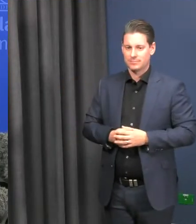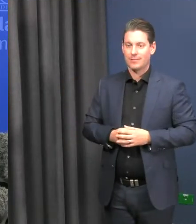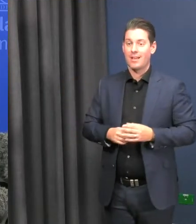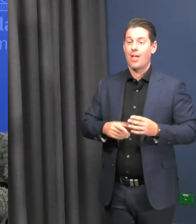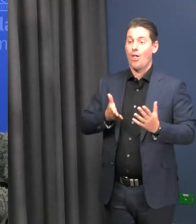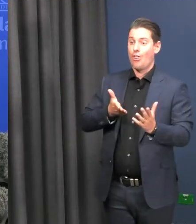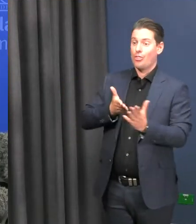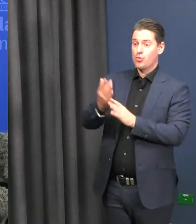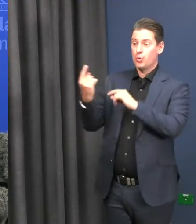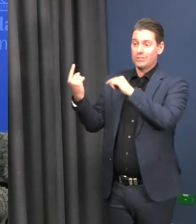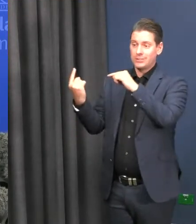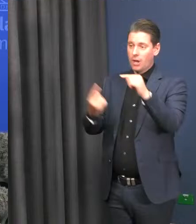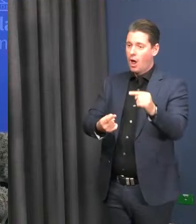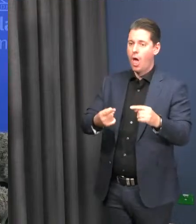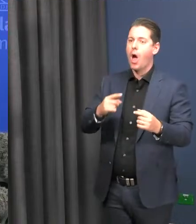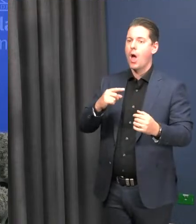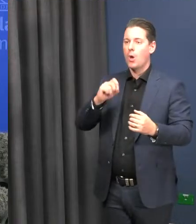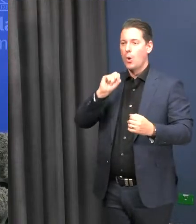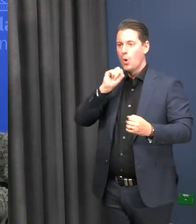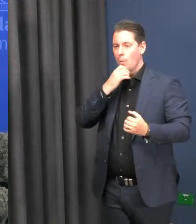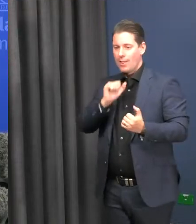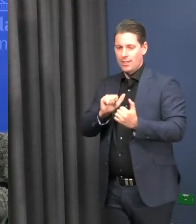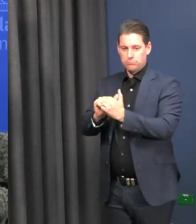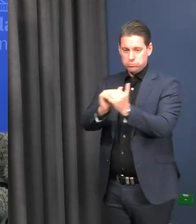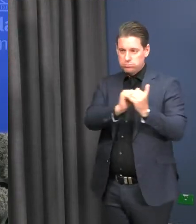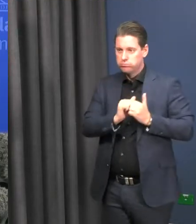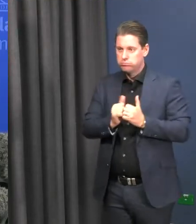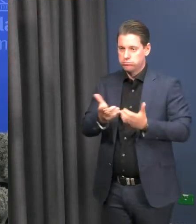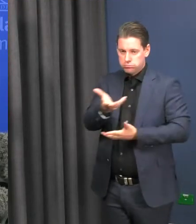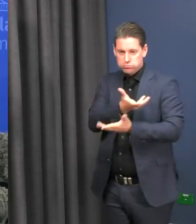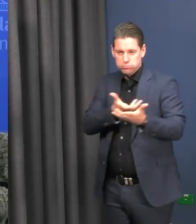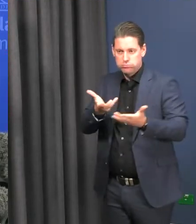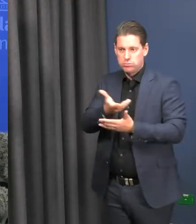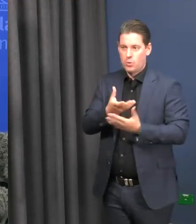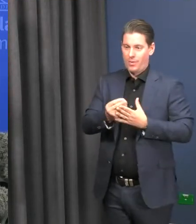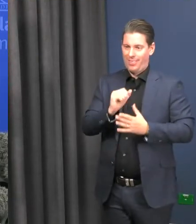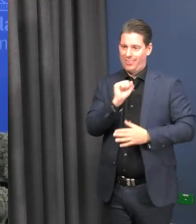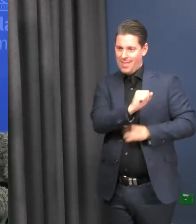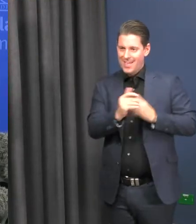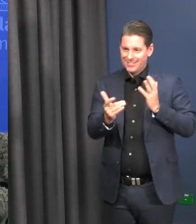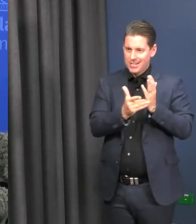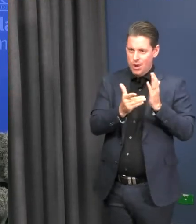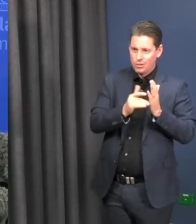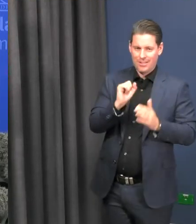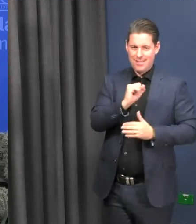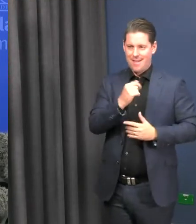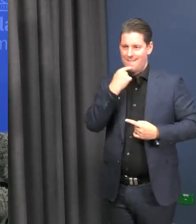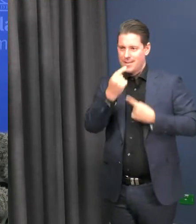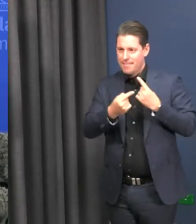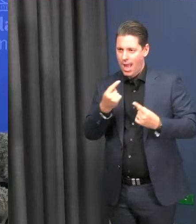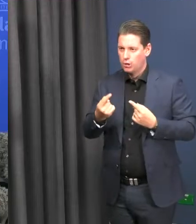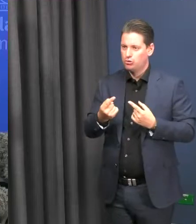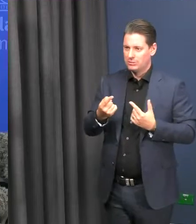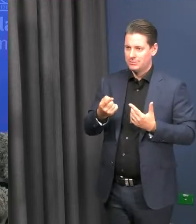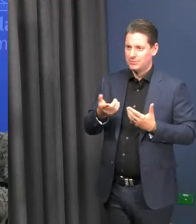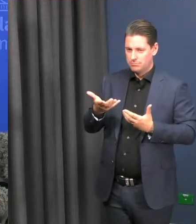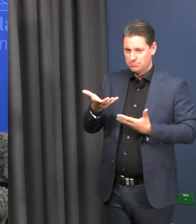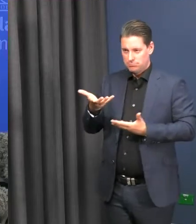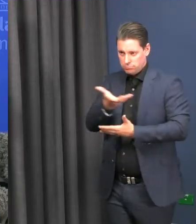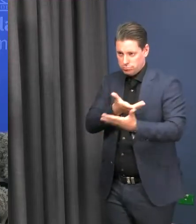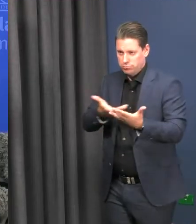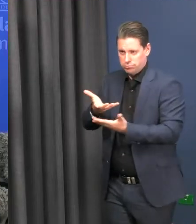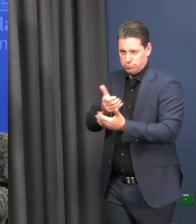with the various information that they have and technology that they have available, as well as part of